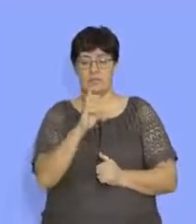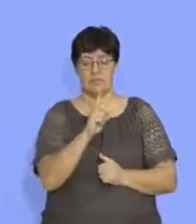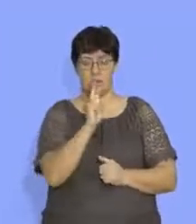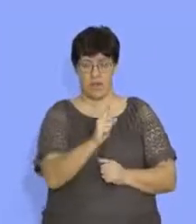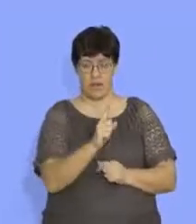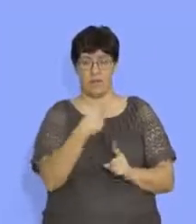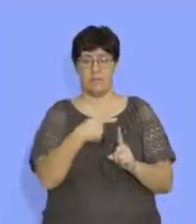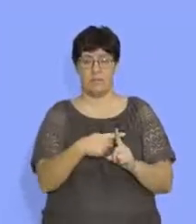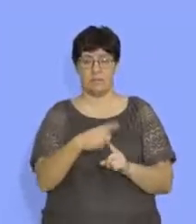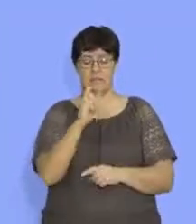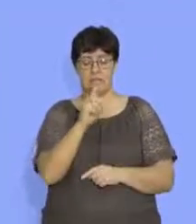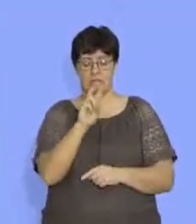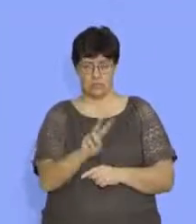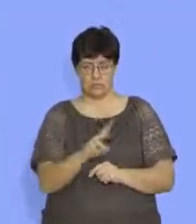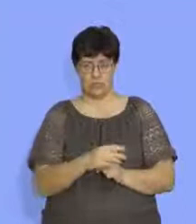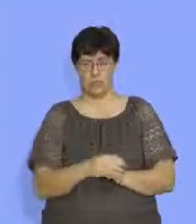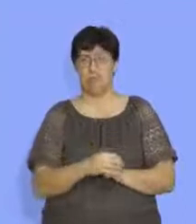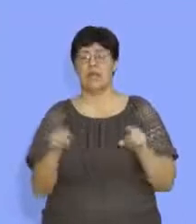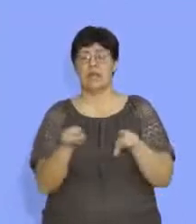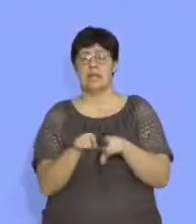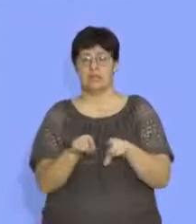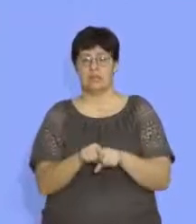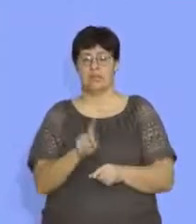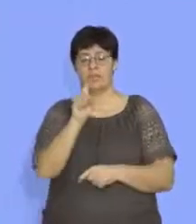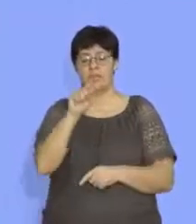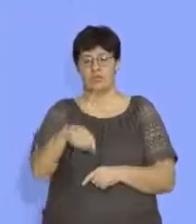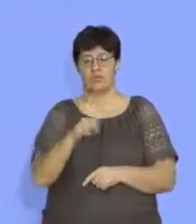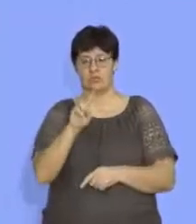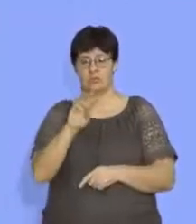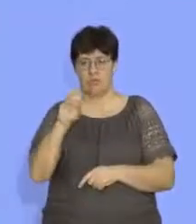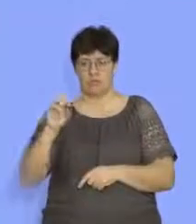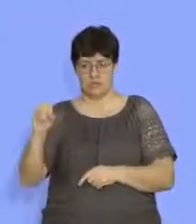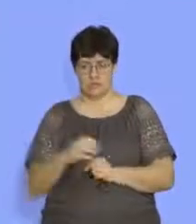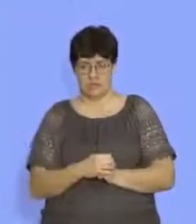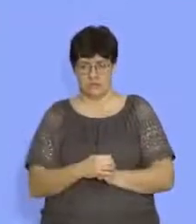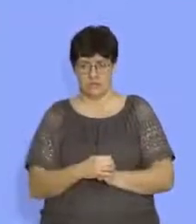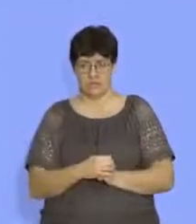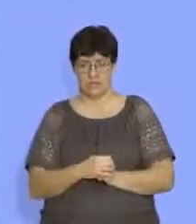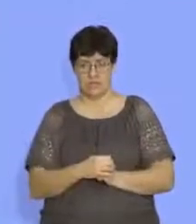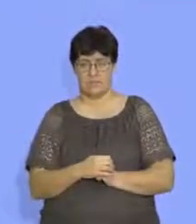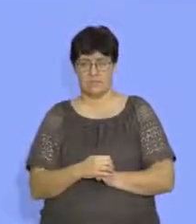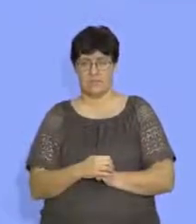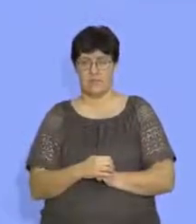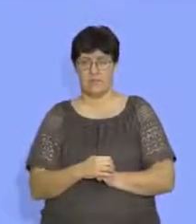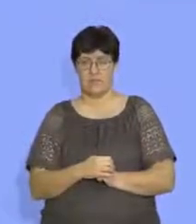I will say D1 plus D2 is equals to